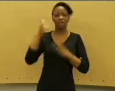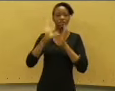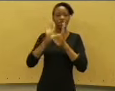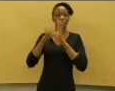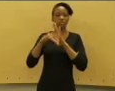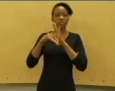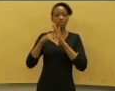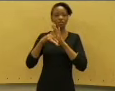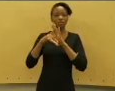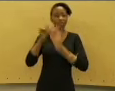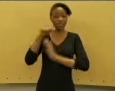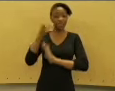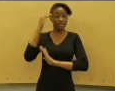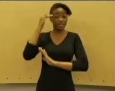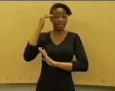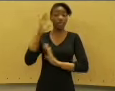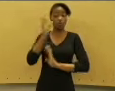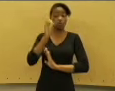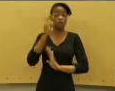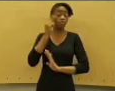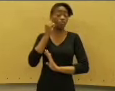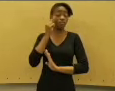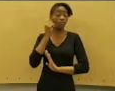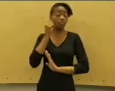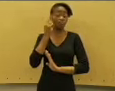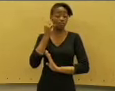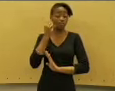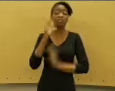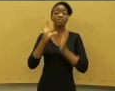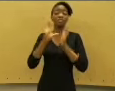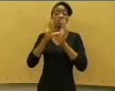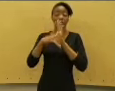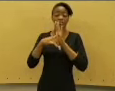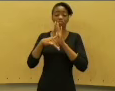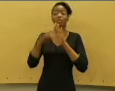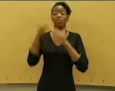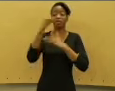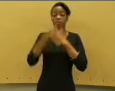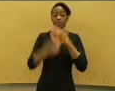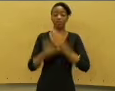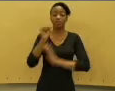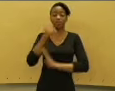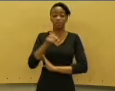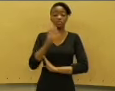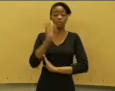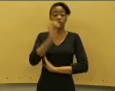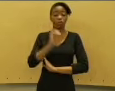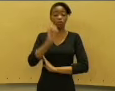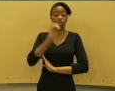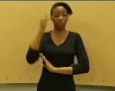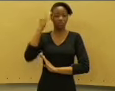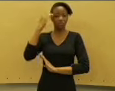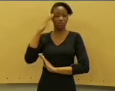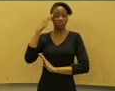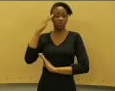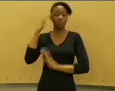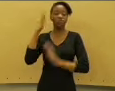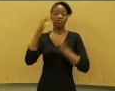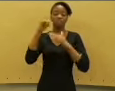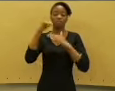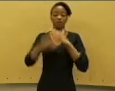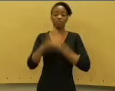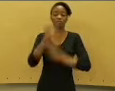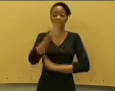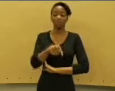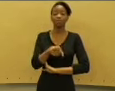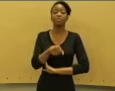disability awareness month. Some people who live with mental health illnesses don't consider themselves disabled, so